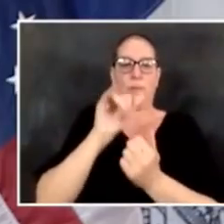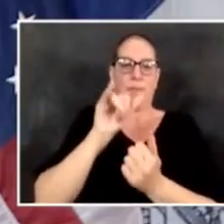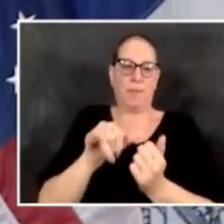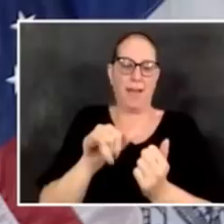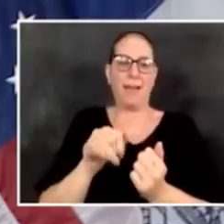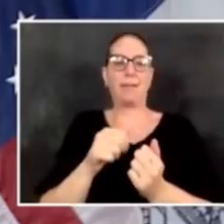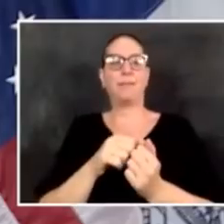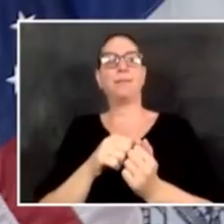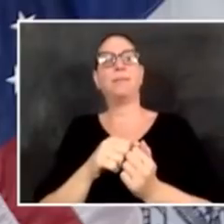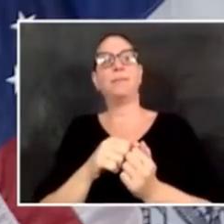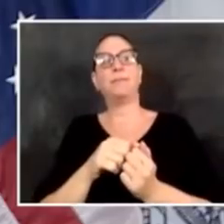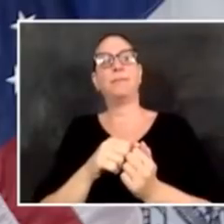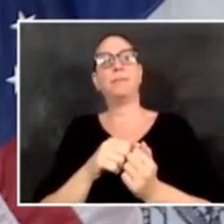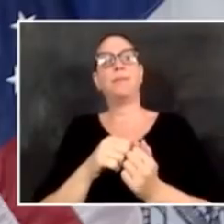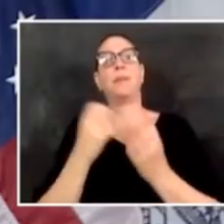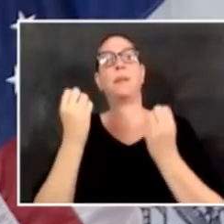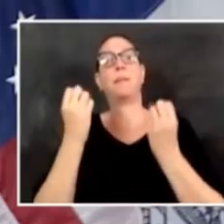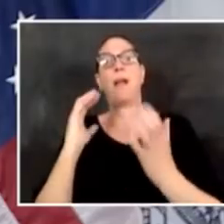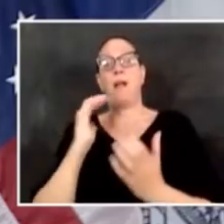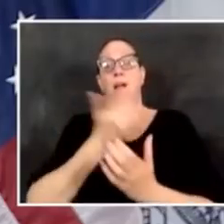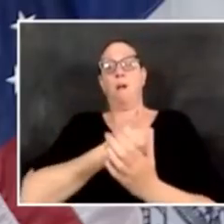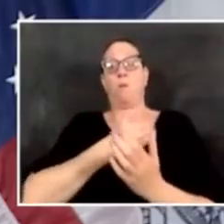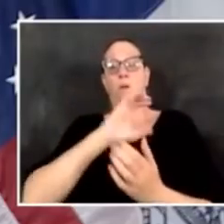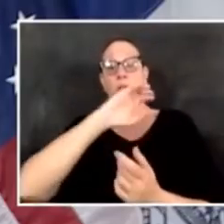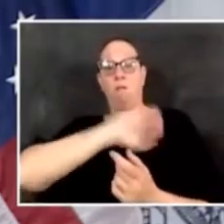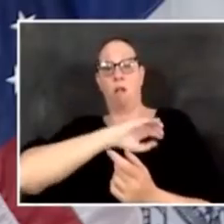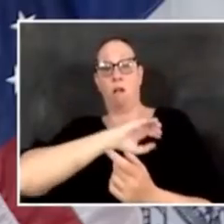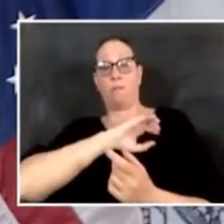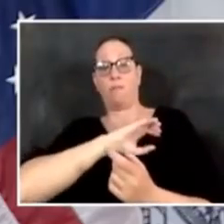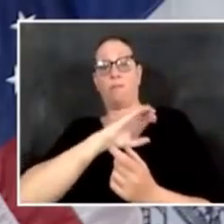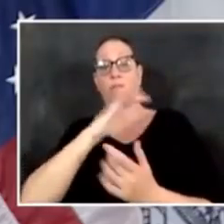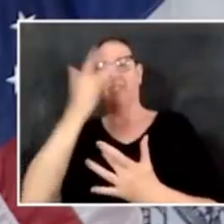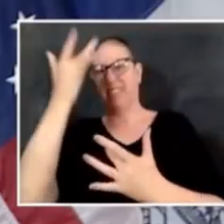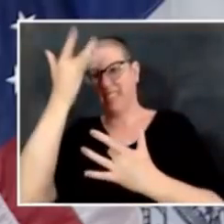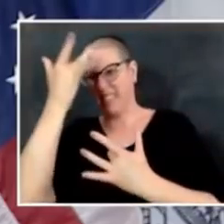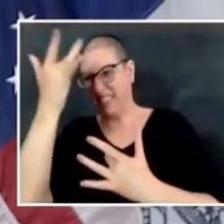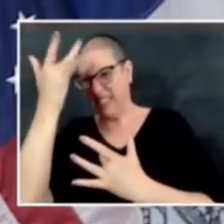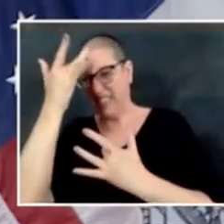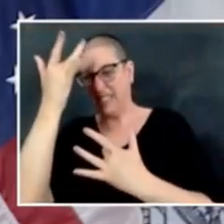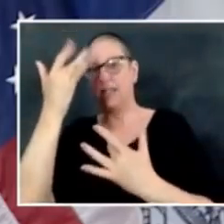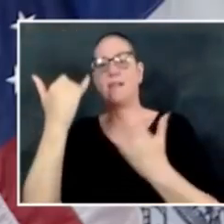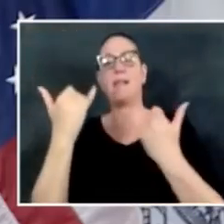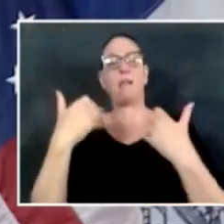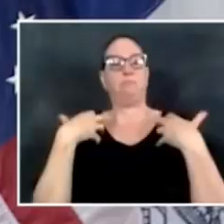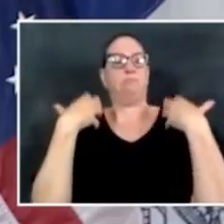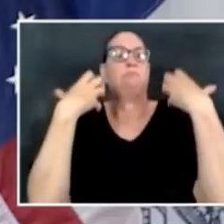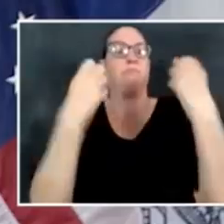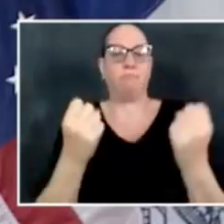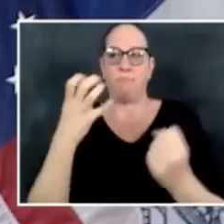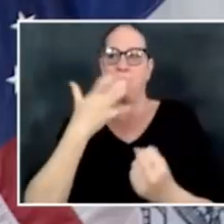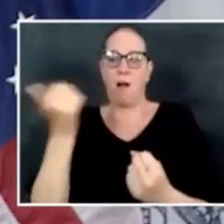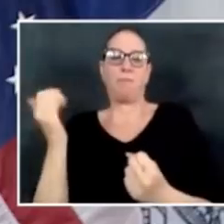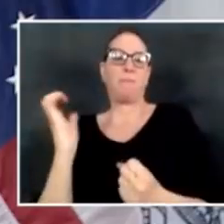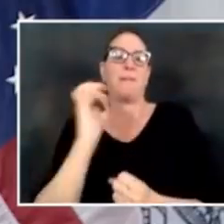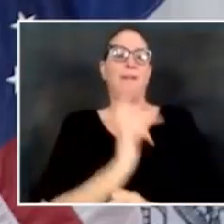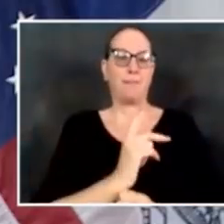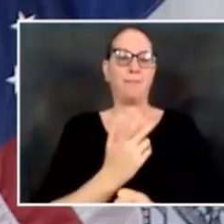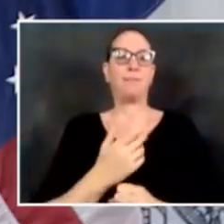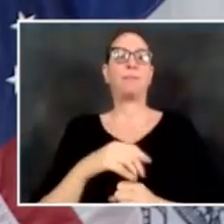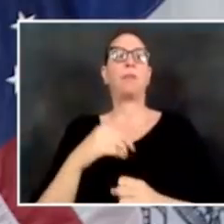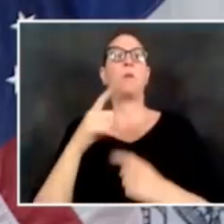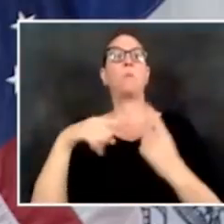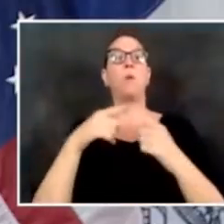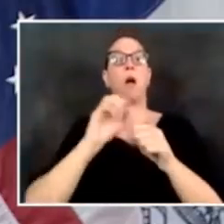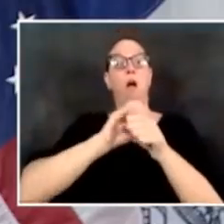and when this is all over, we'll sort out this extremely complicated issue, working with the unions, working with